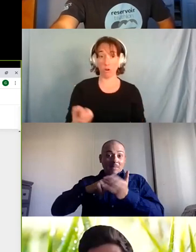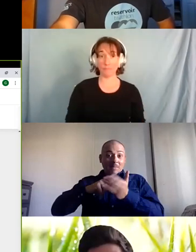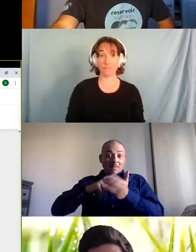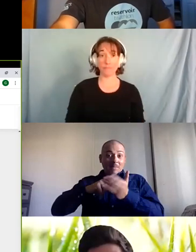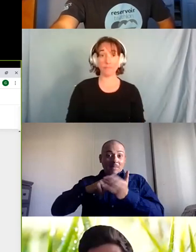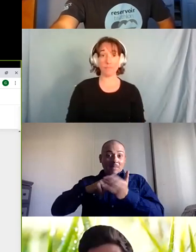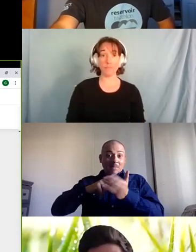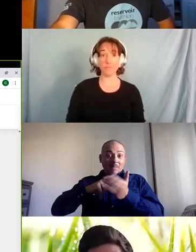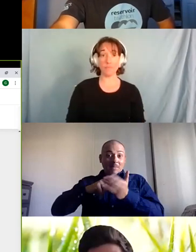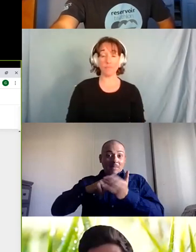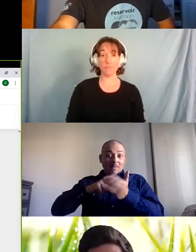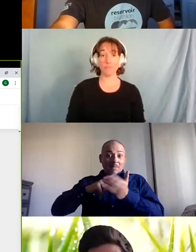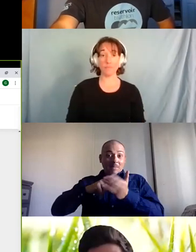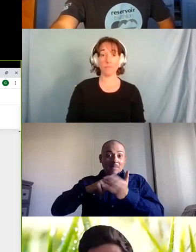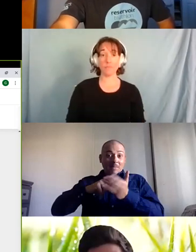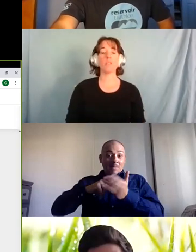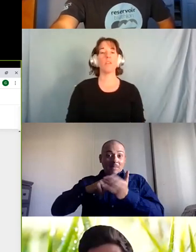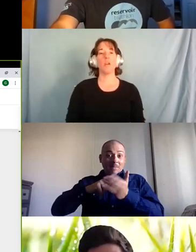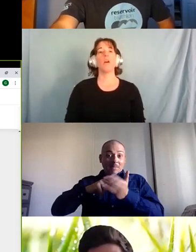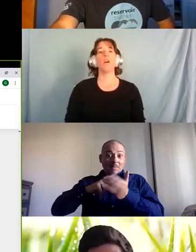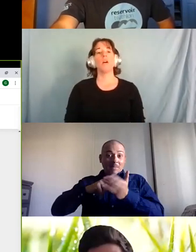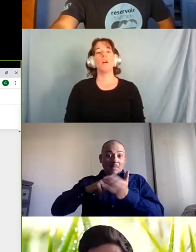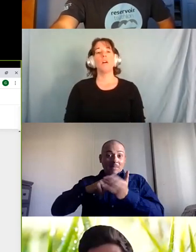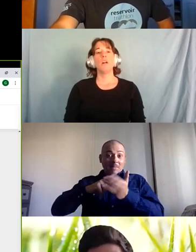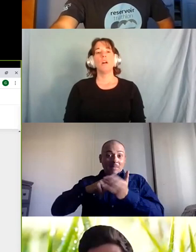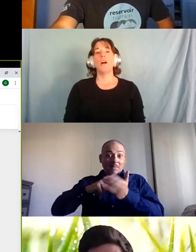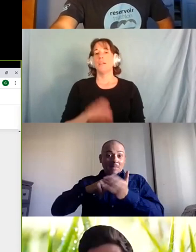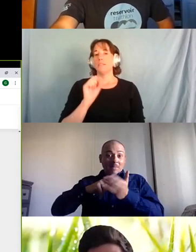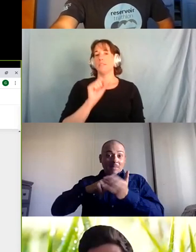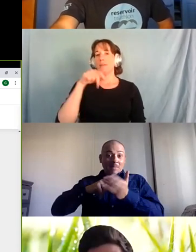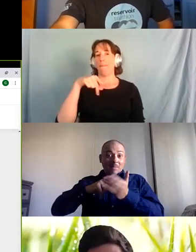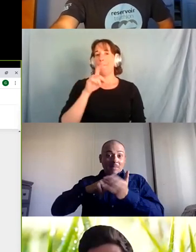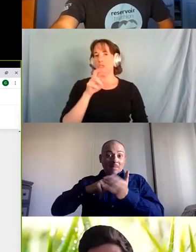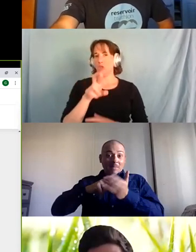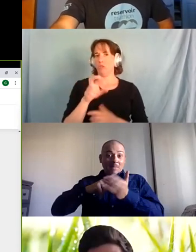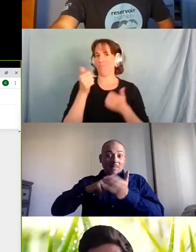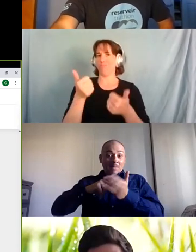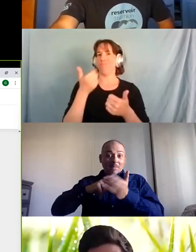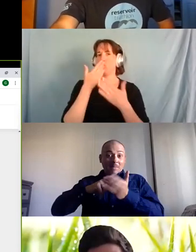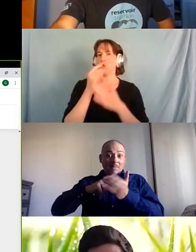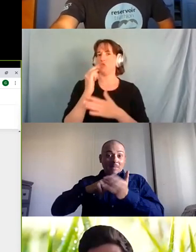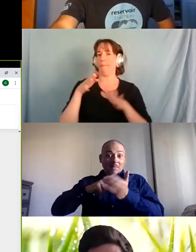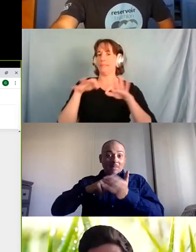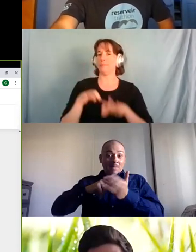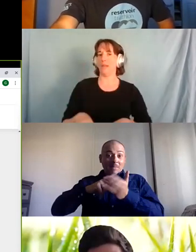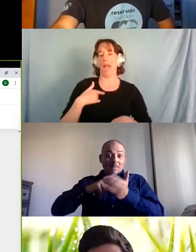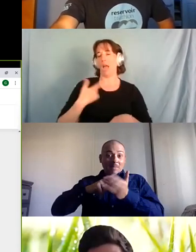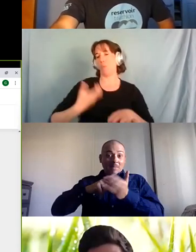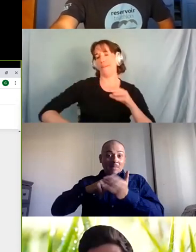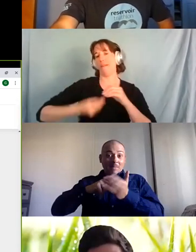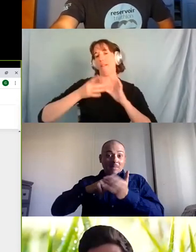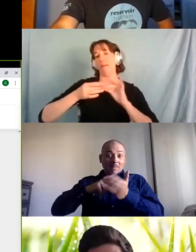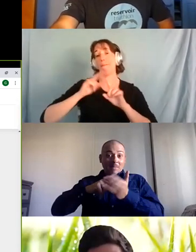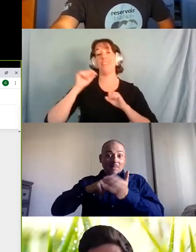I'd like to highlight this. I think Spencer did a great job of explaining this, so I don't really have anything to add. But this is where the stochastic part happens.